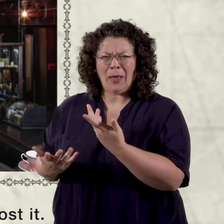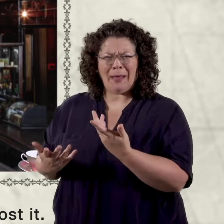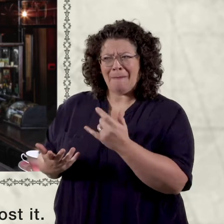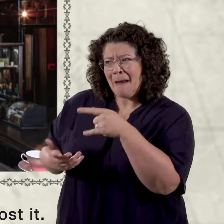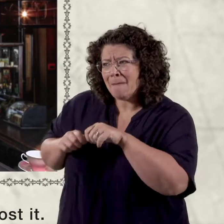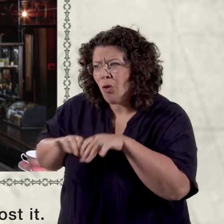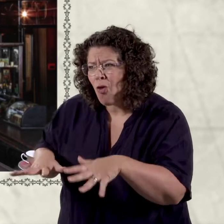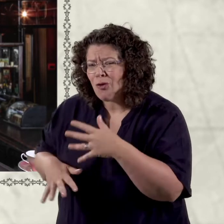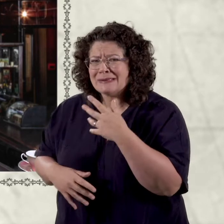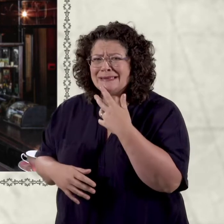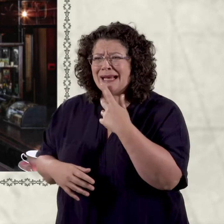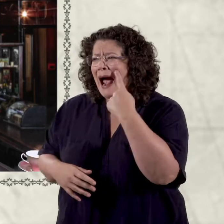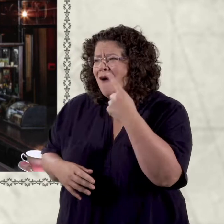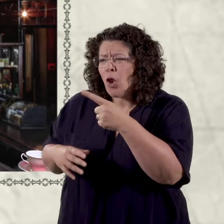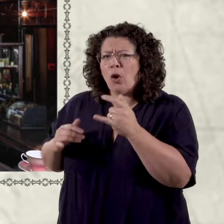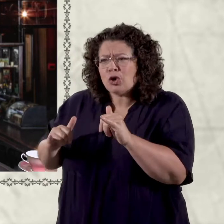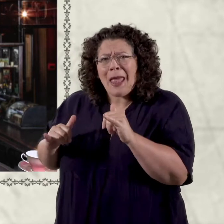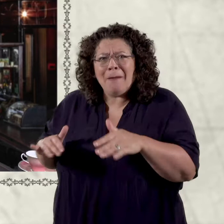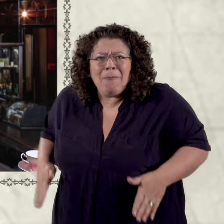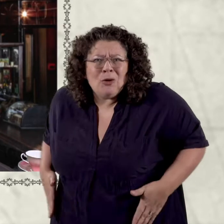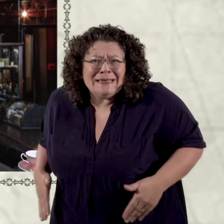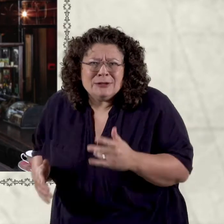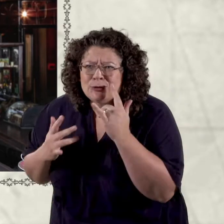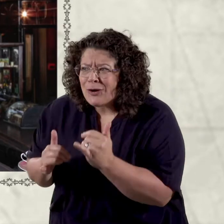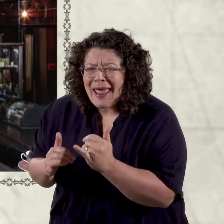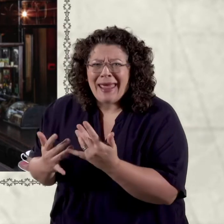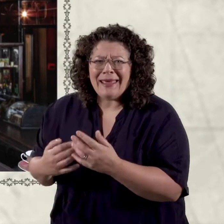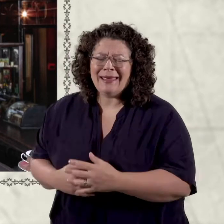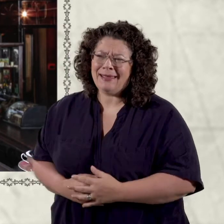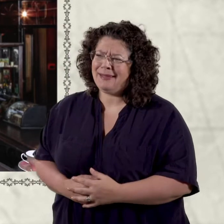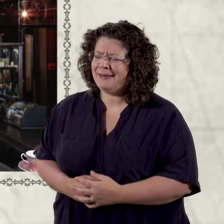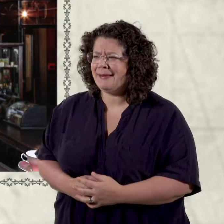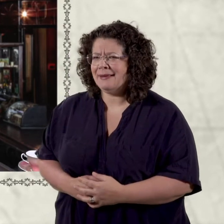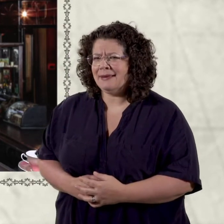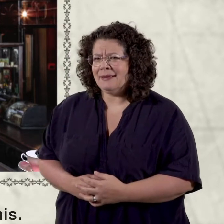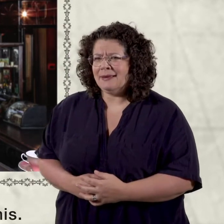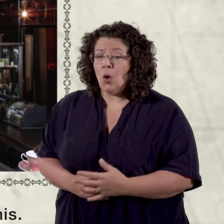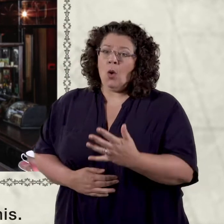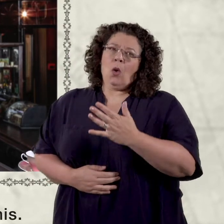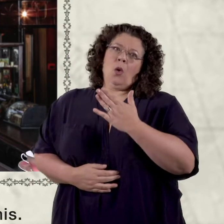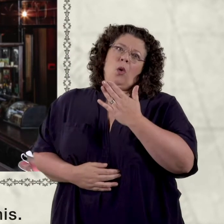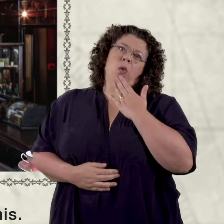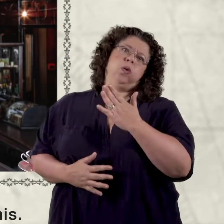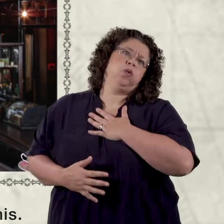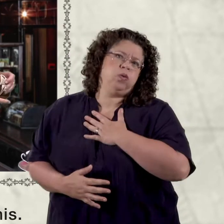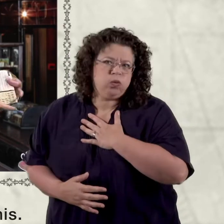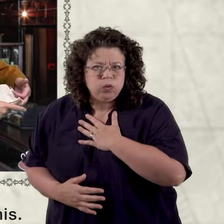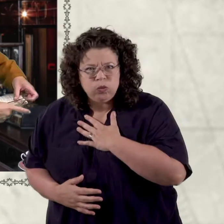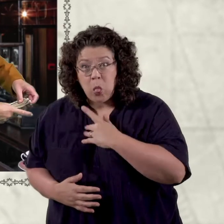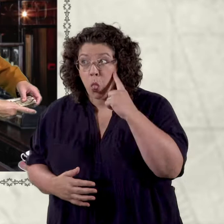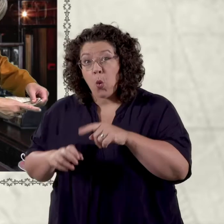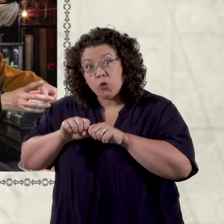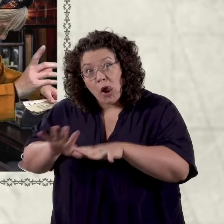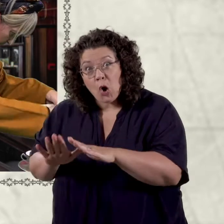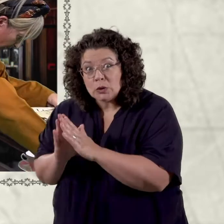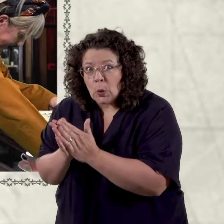there. Oh, diolch byth. Well, I thought you'd lost that for a minute. Now, you would have starved without this. Now,